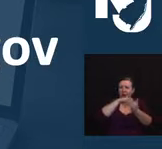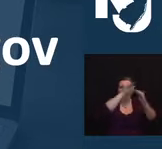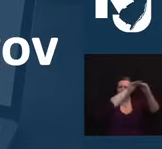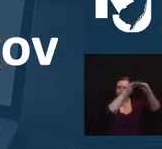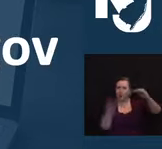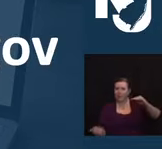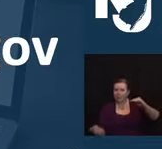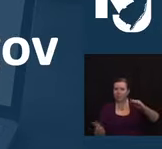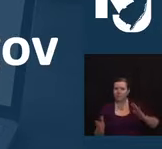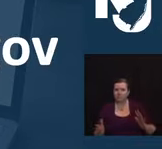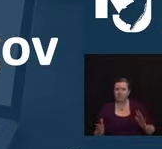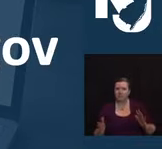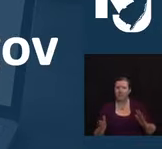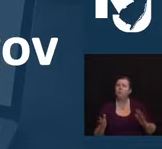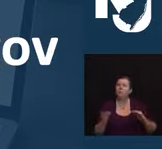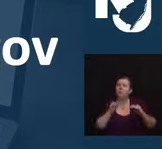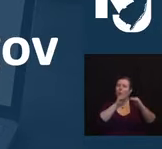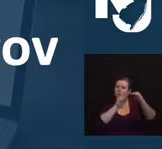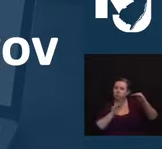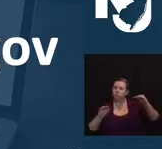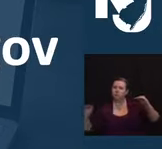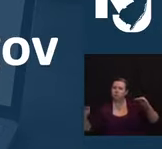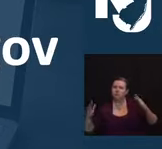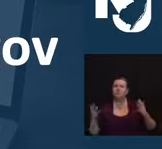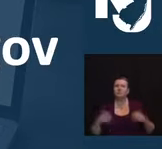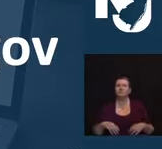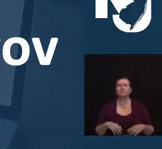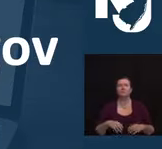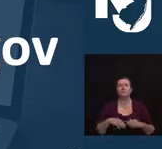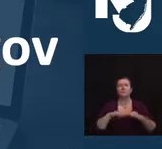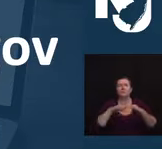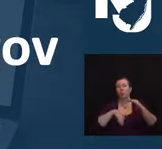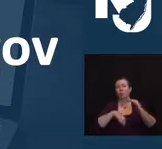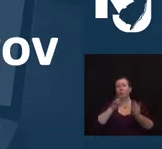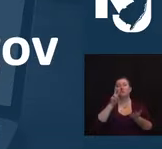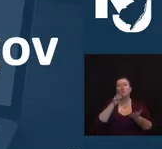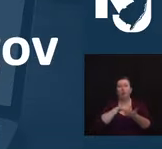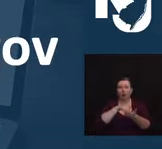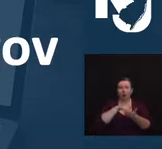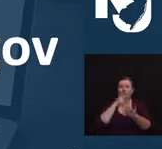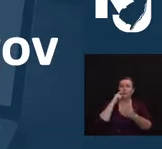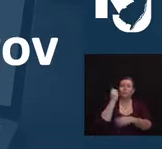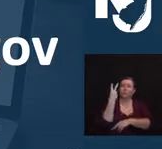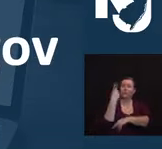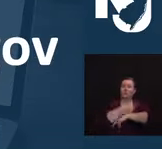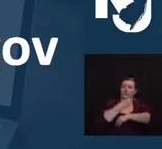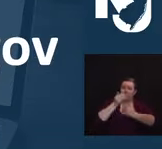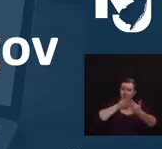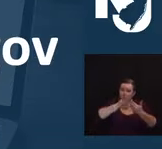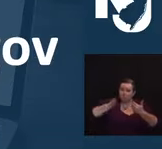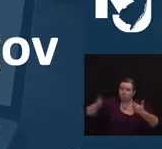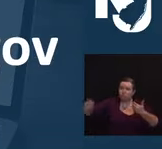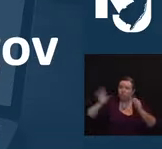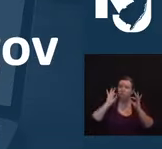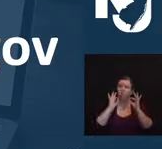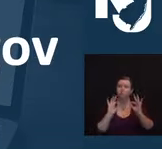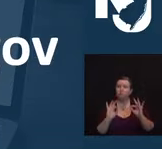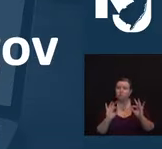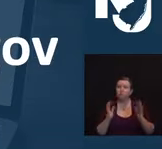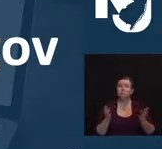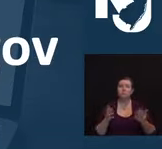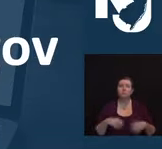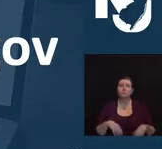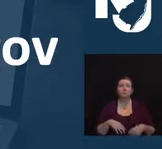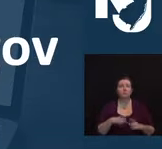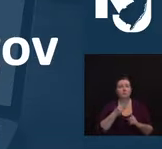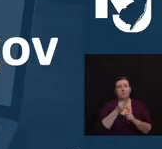past 12 days. While the numbers of new cases we report daily can fluctuate from day to day, particularly when you